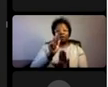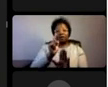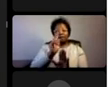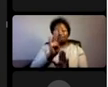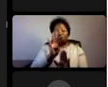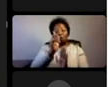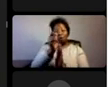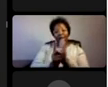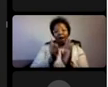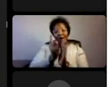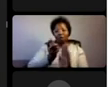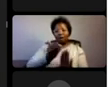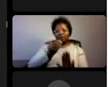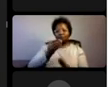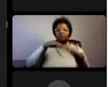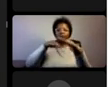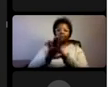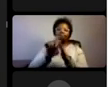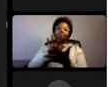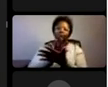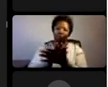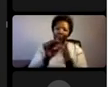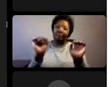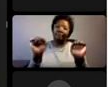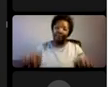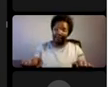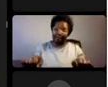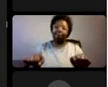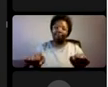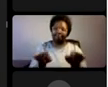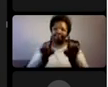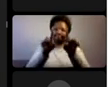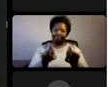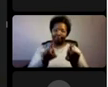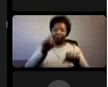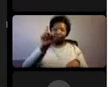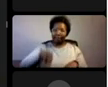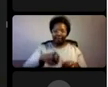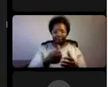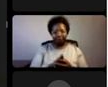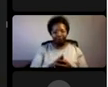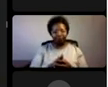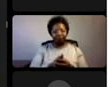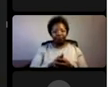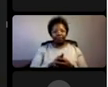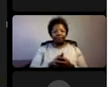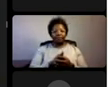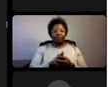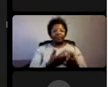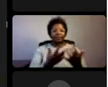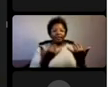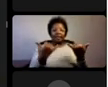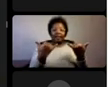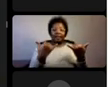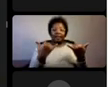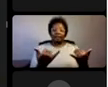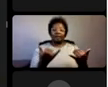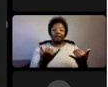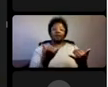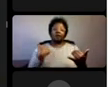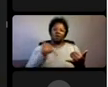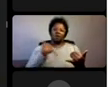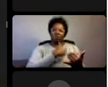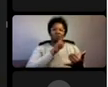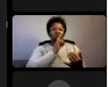before students return on Wednesday, January the 5th. In support of a safe reopening for our staff,